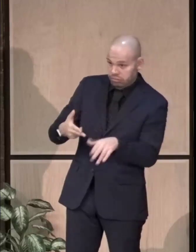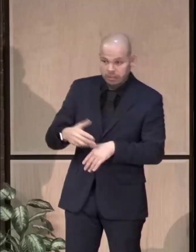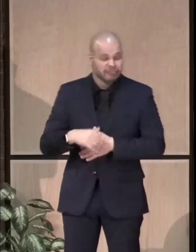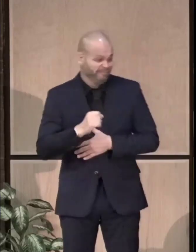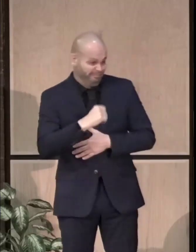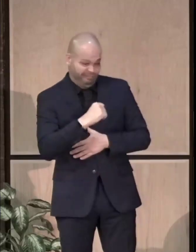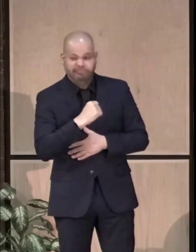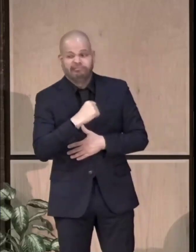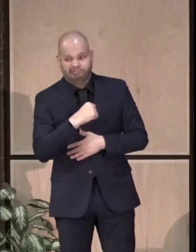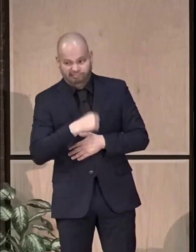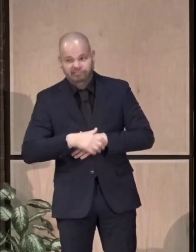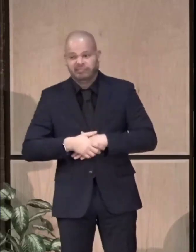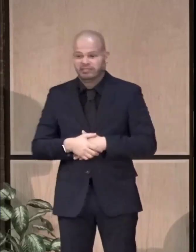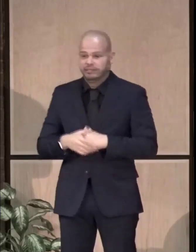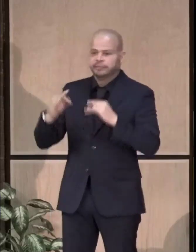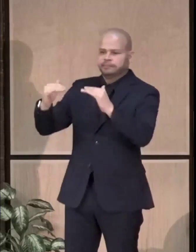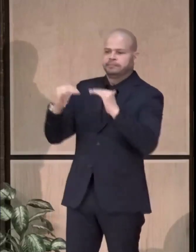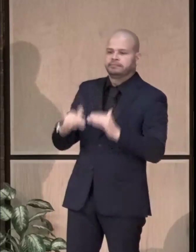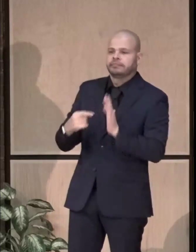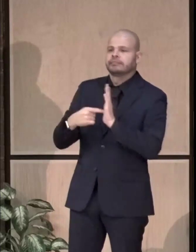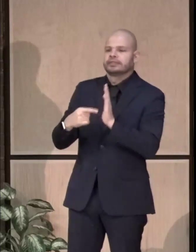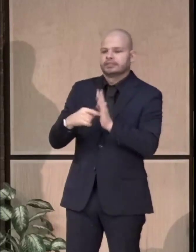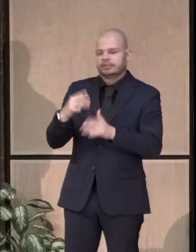at Exhibit 17.